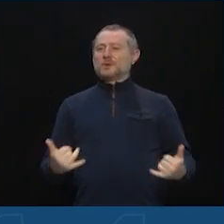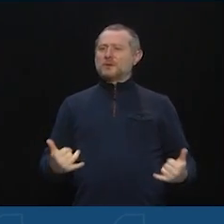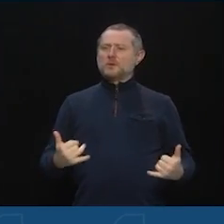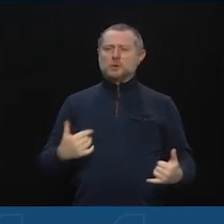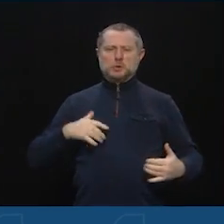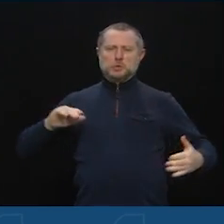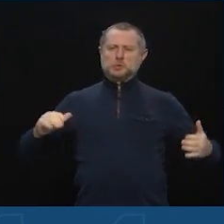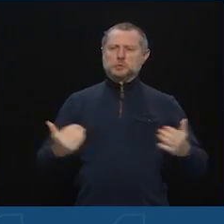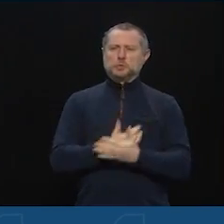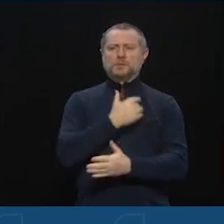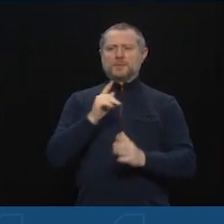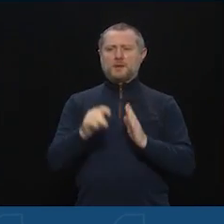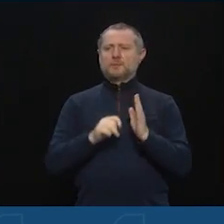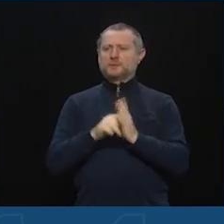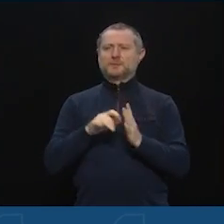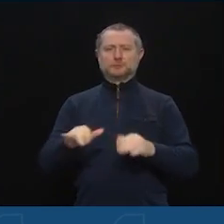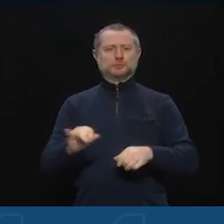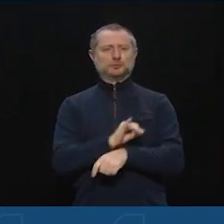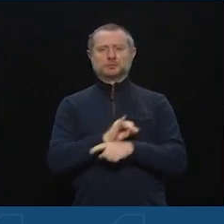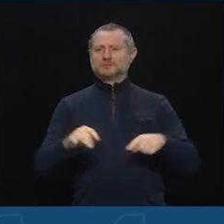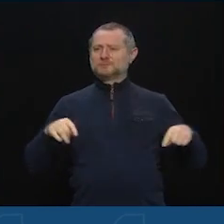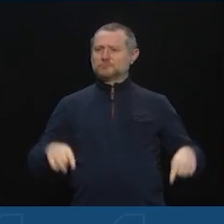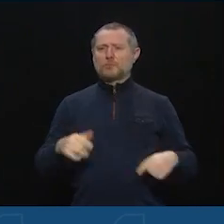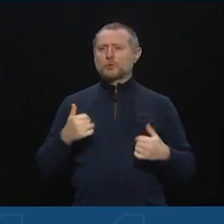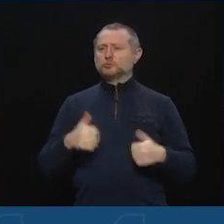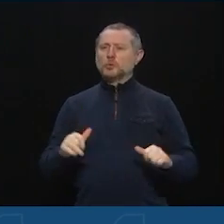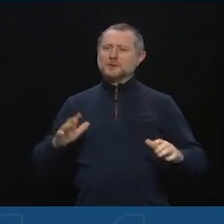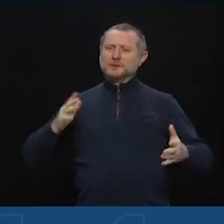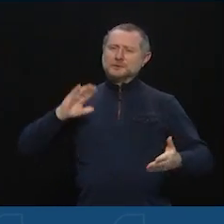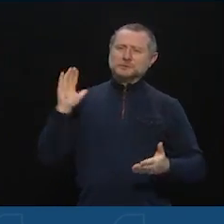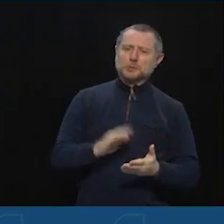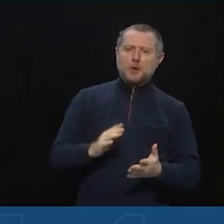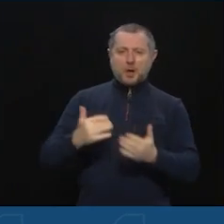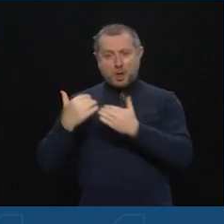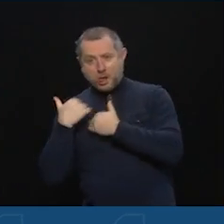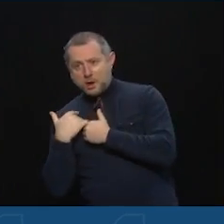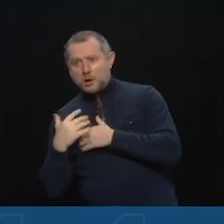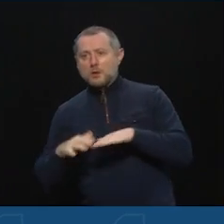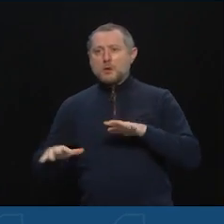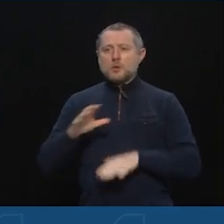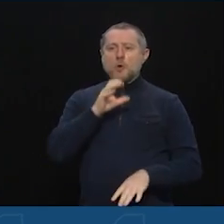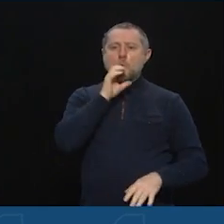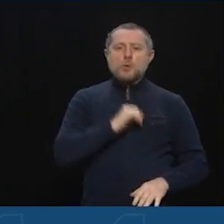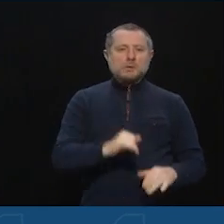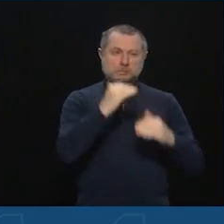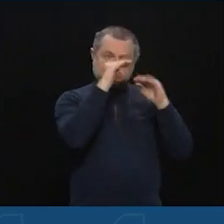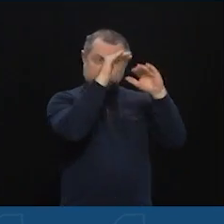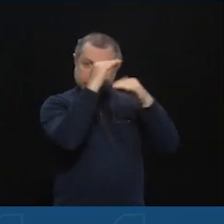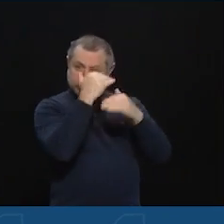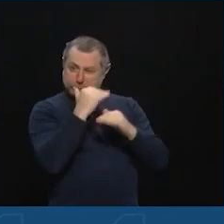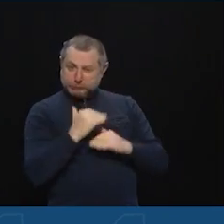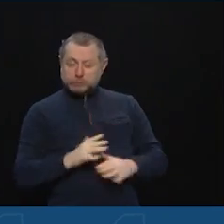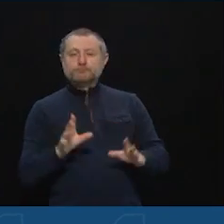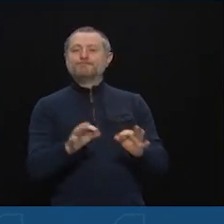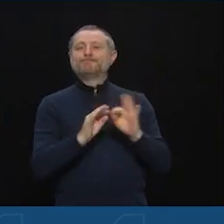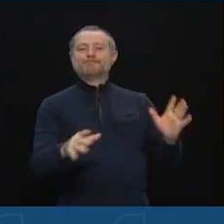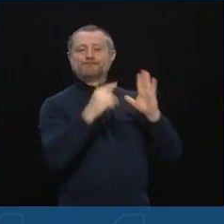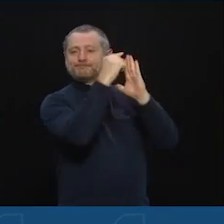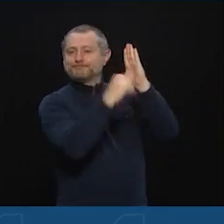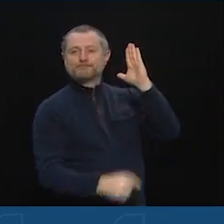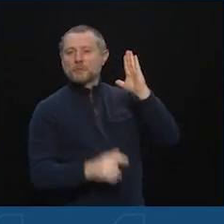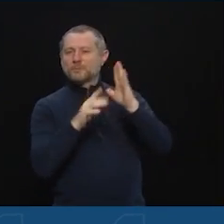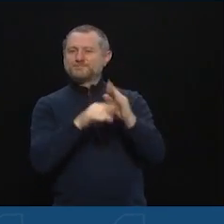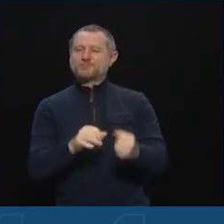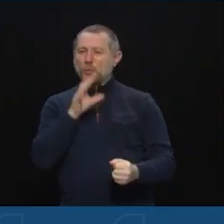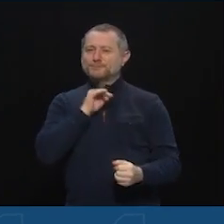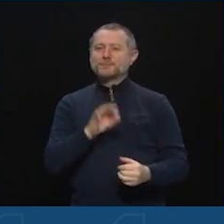this industry, to liberate them from century-old restrictions that have no basis in reality anymore, now that the prohibition has